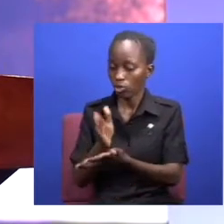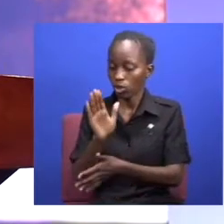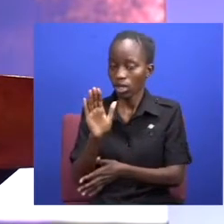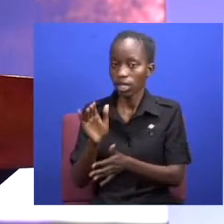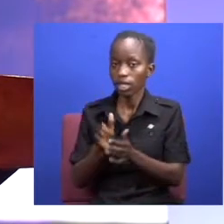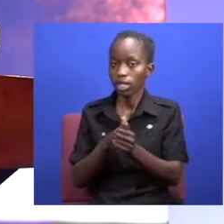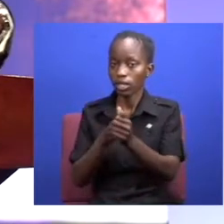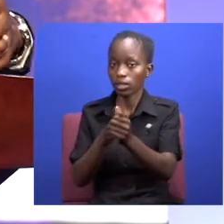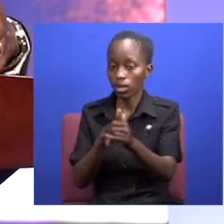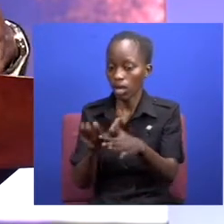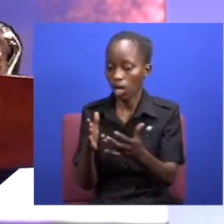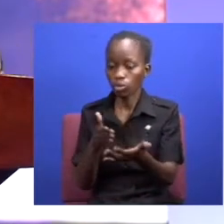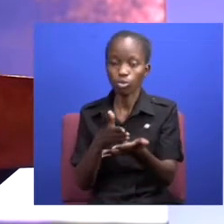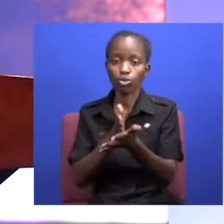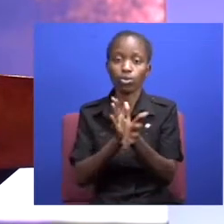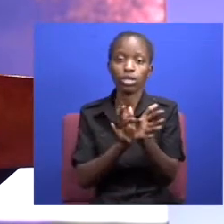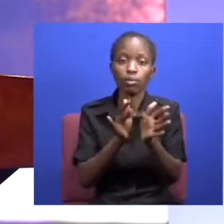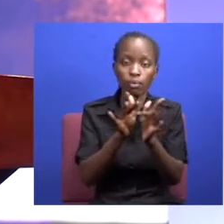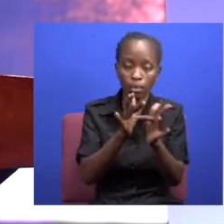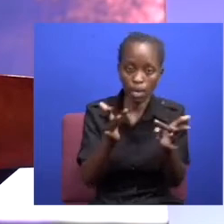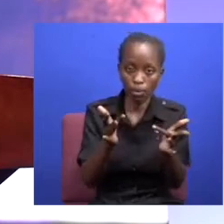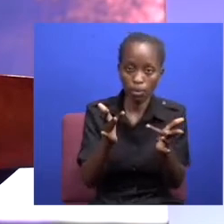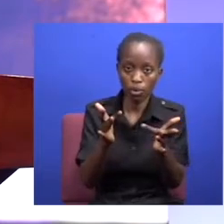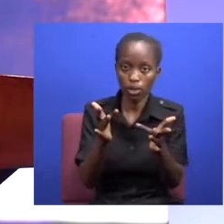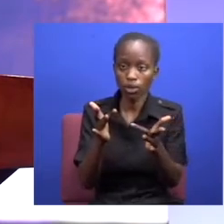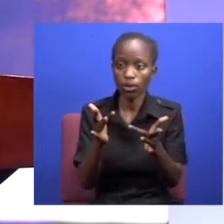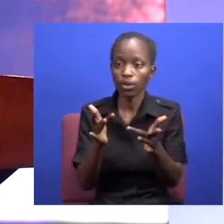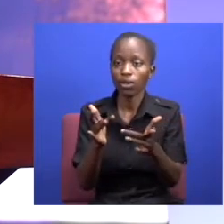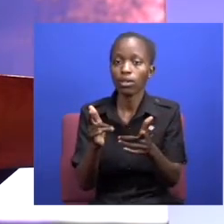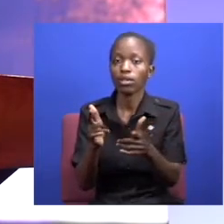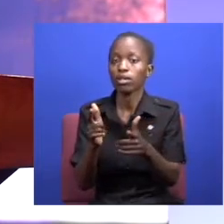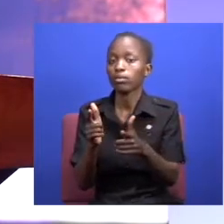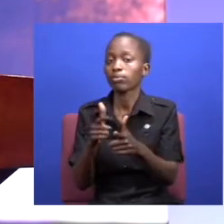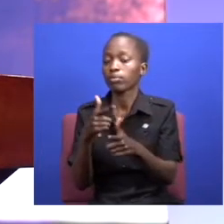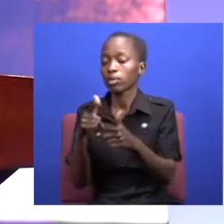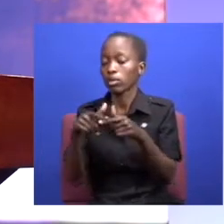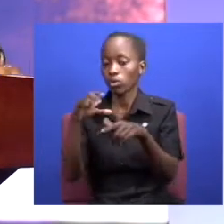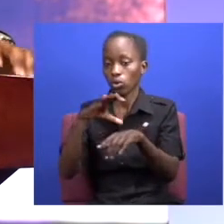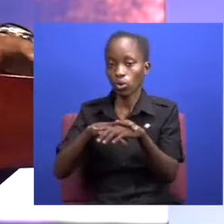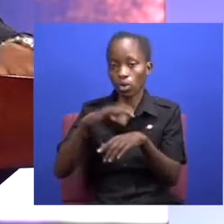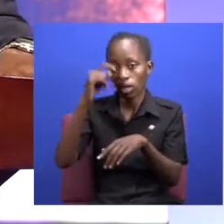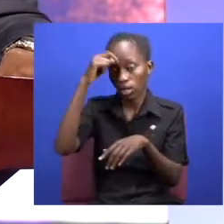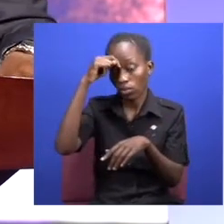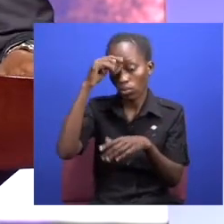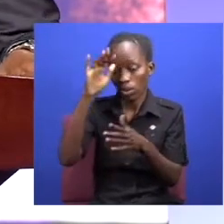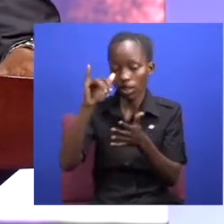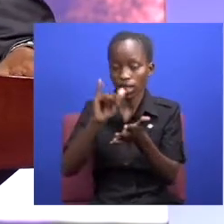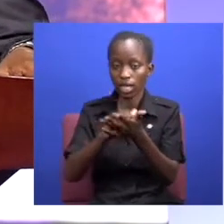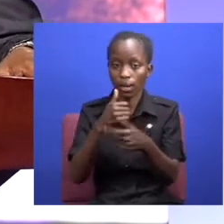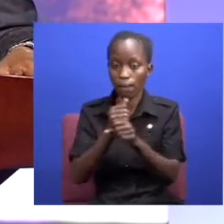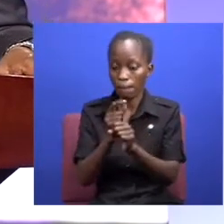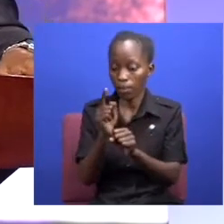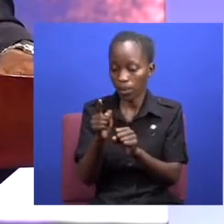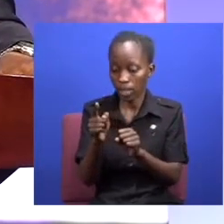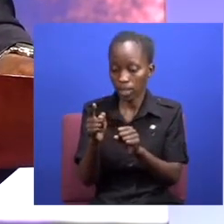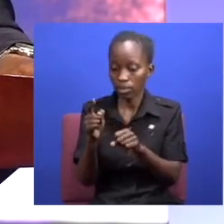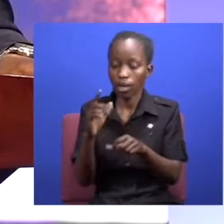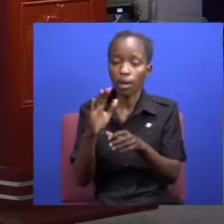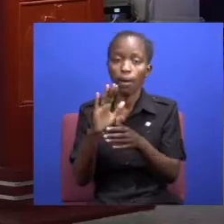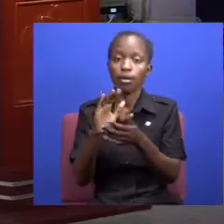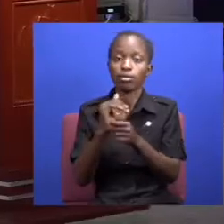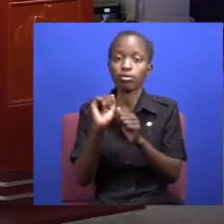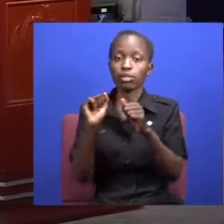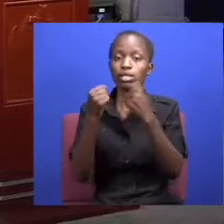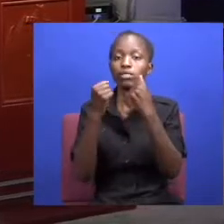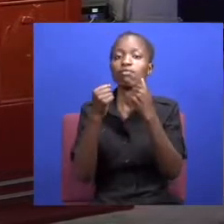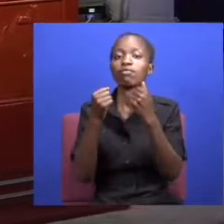they guided him through the scriptures. And through the scriptures, he attained the wisdom that led to his salvation, which